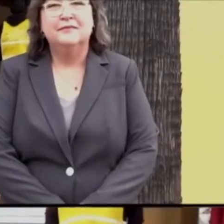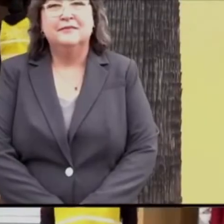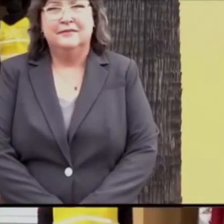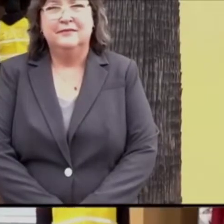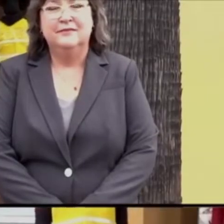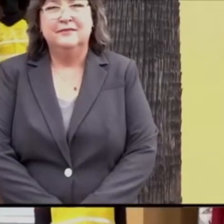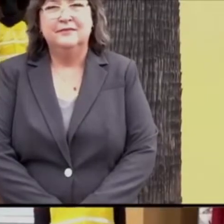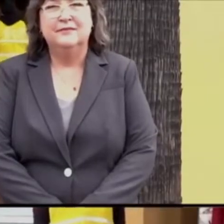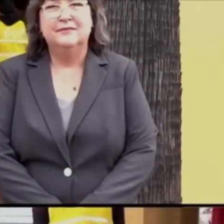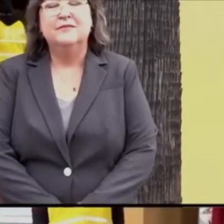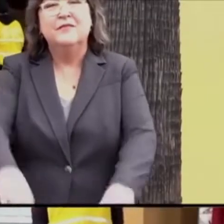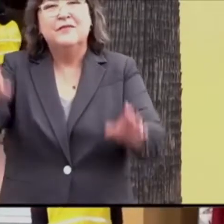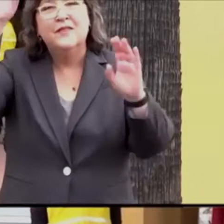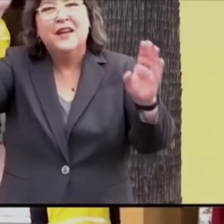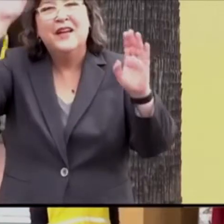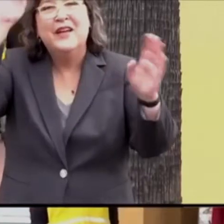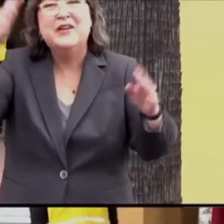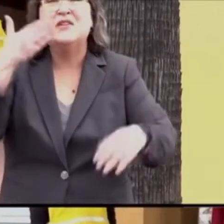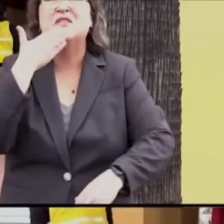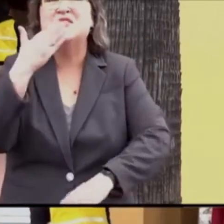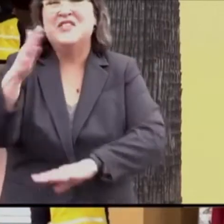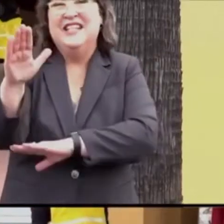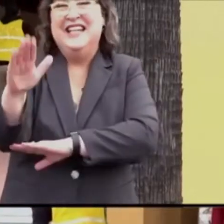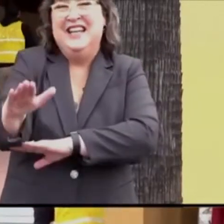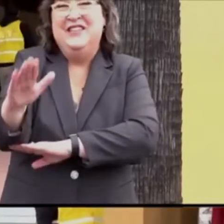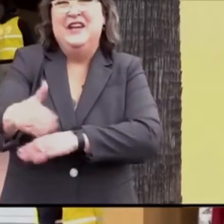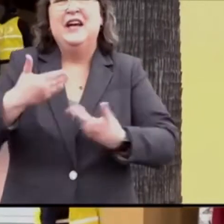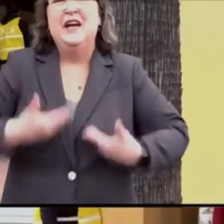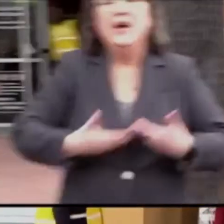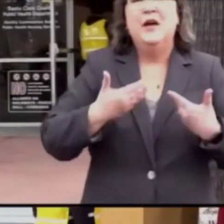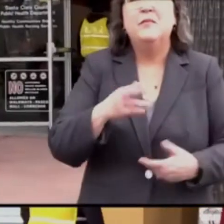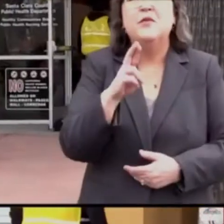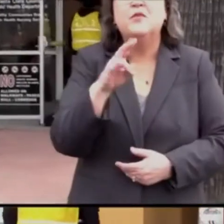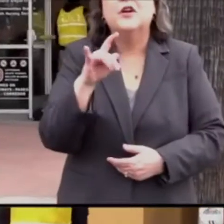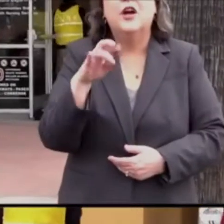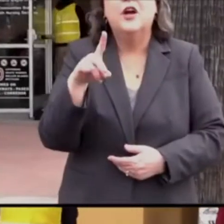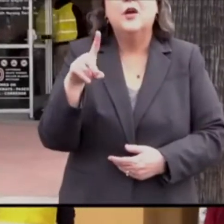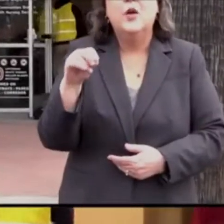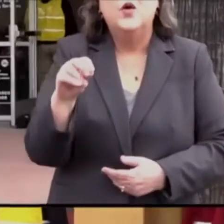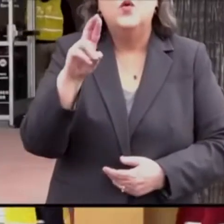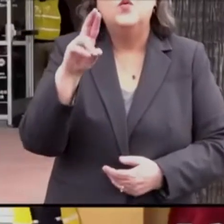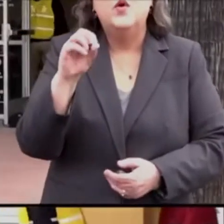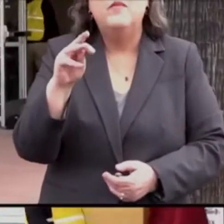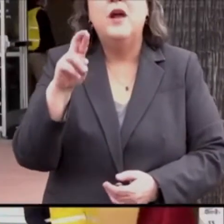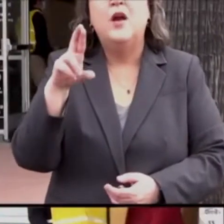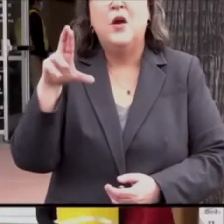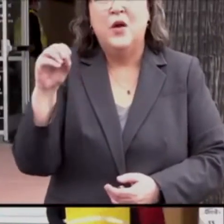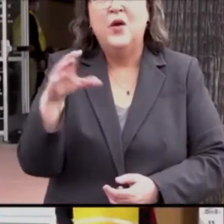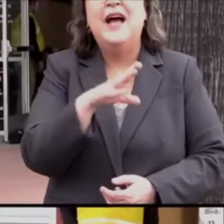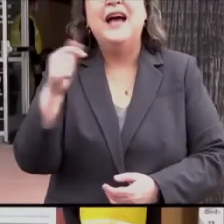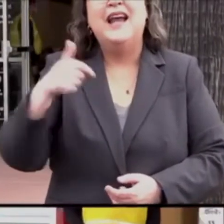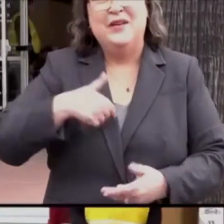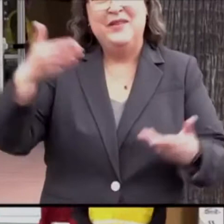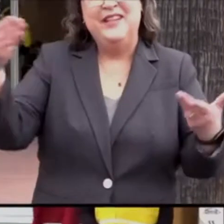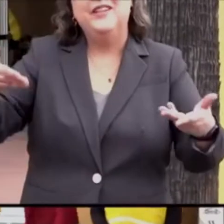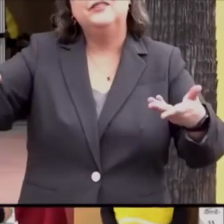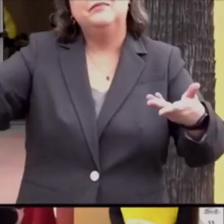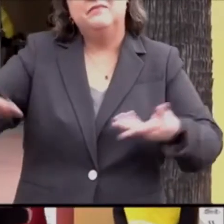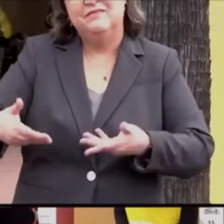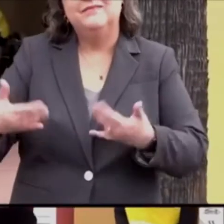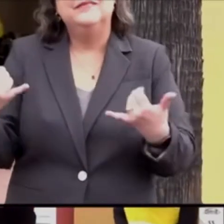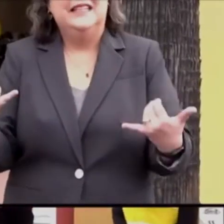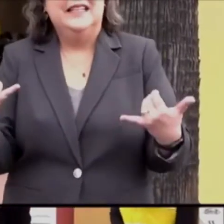Muy buenas tardes, good afternoon. I'm Ricardo Romero Morales. I'm Information Public Officer with the County of Santa Clara Emergency Operations